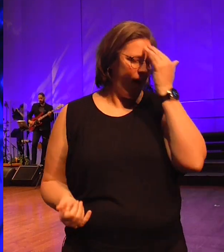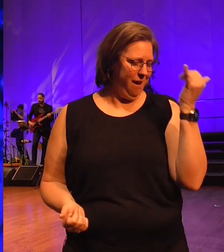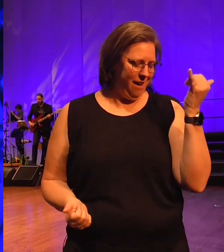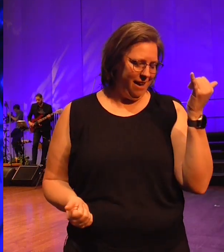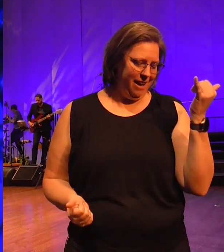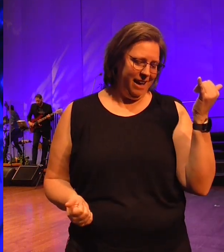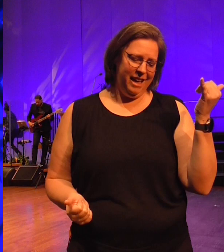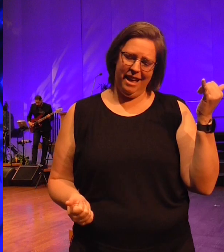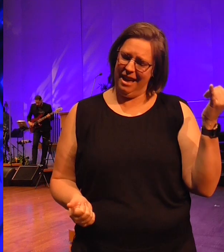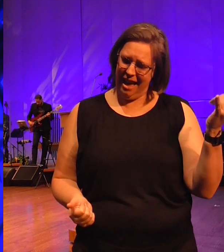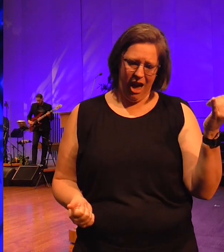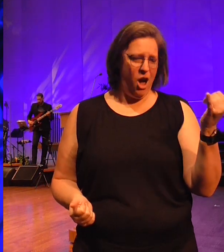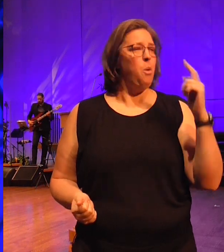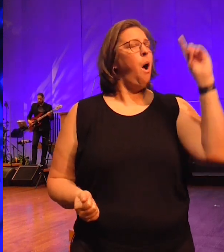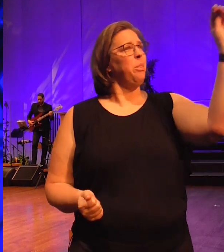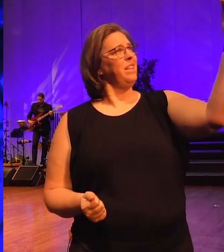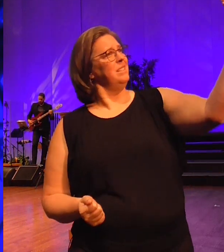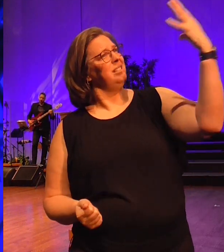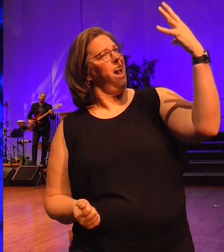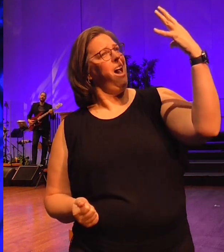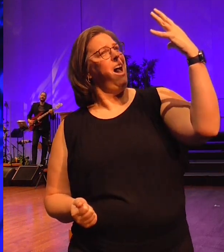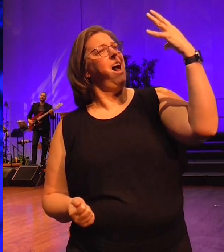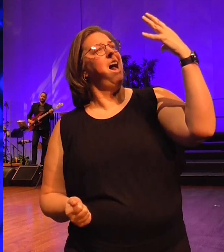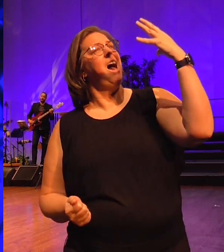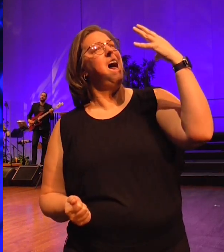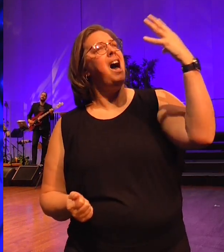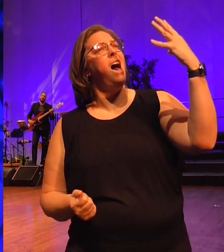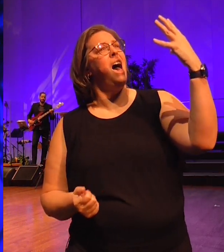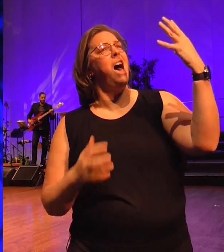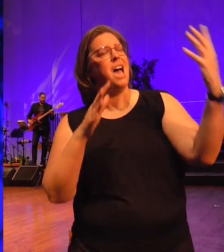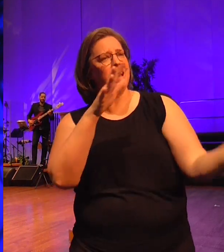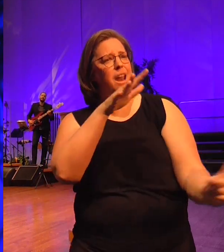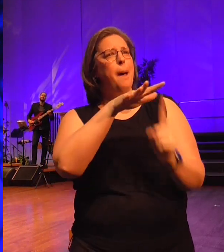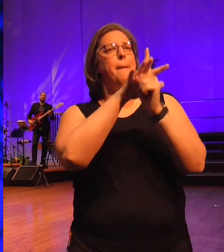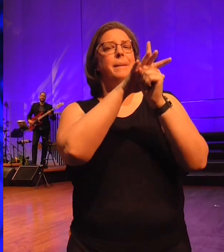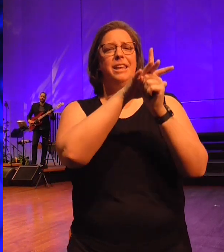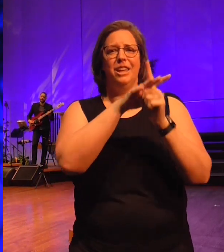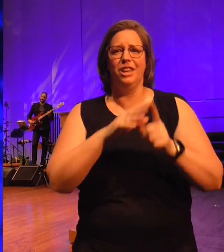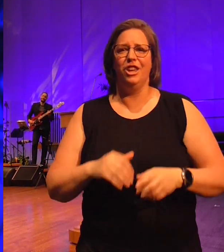why won't the sun appear?